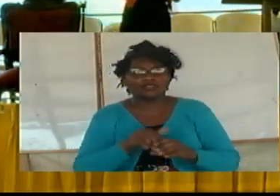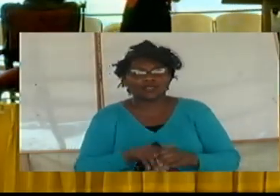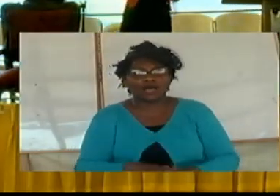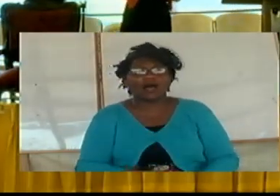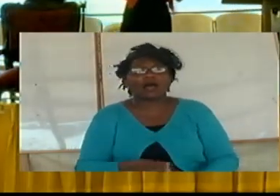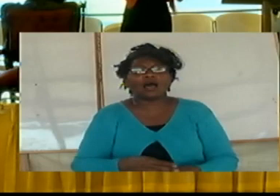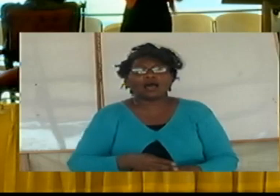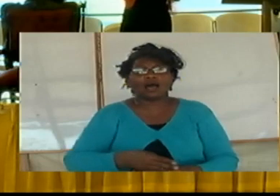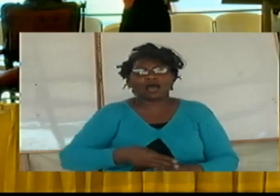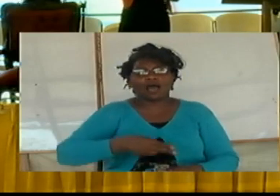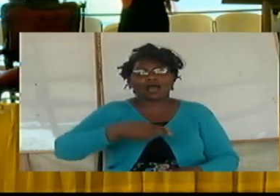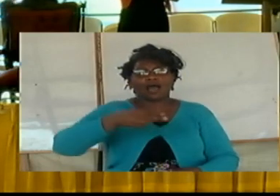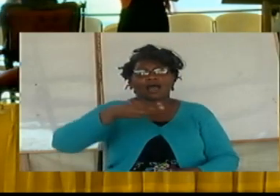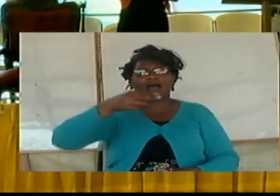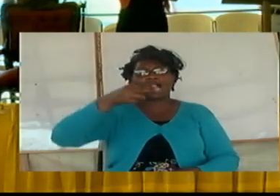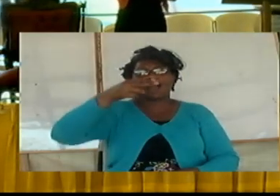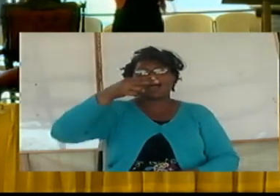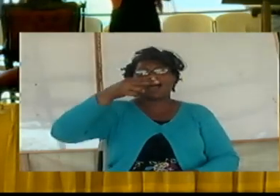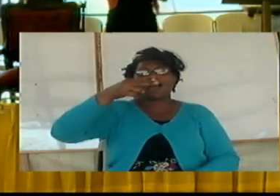in the